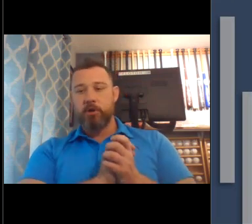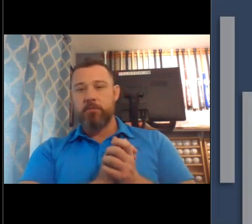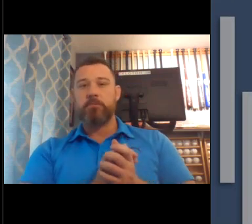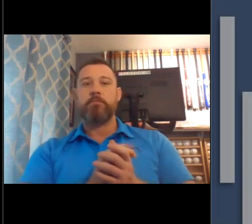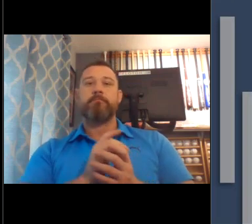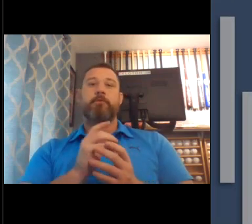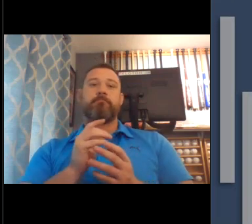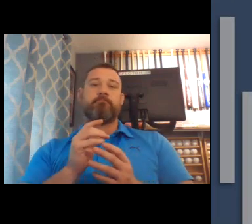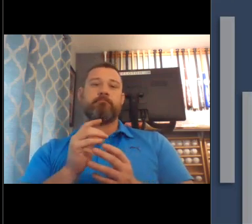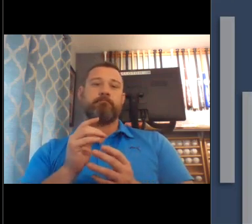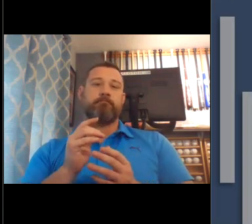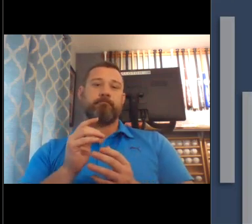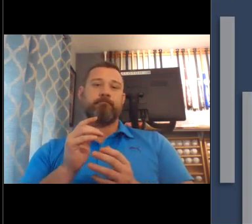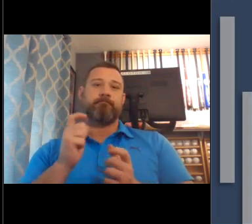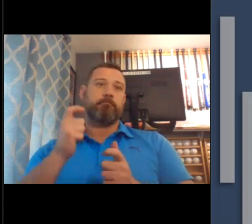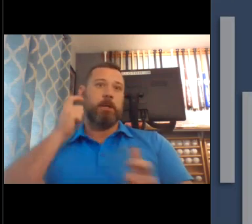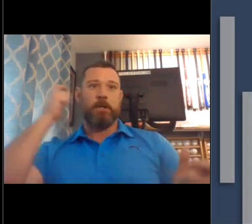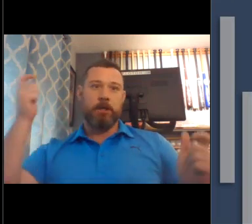Herculean undertaking.